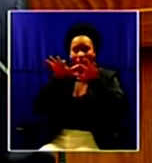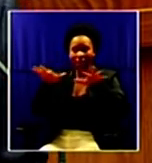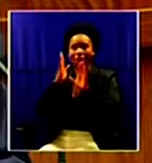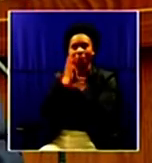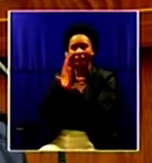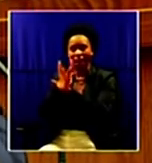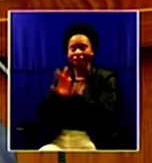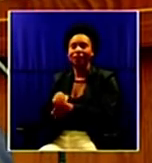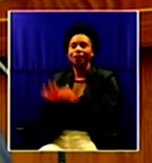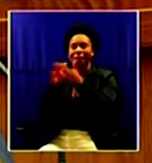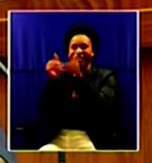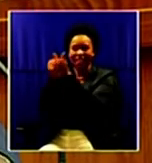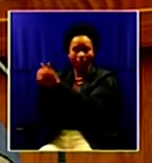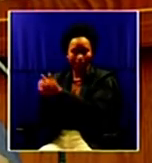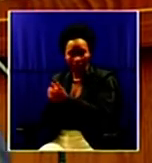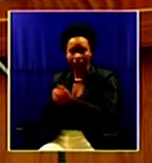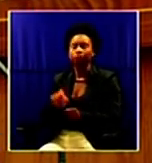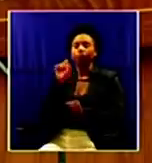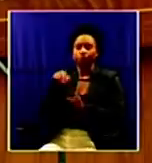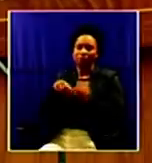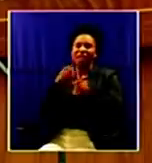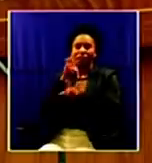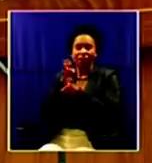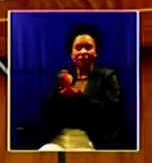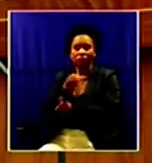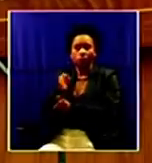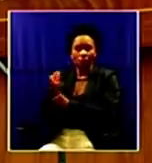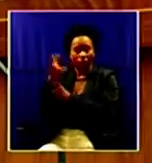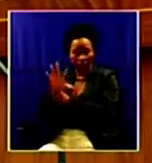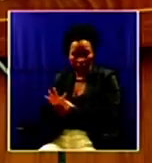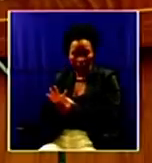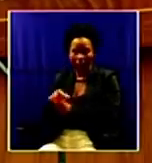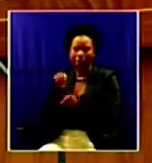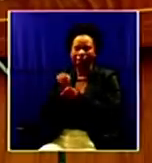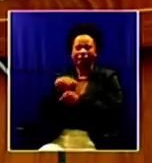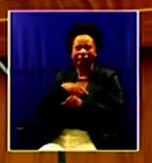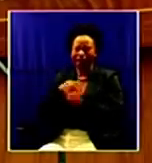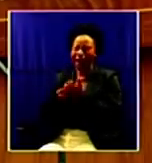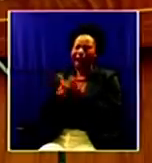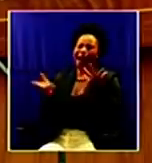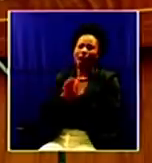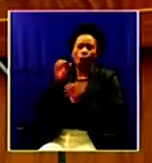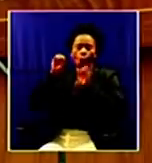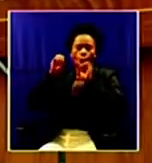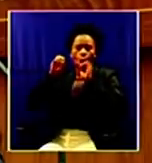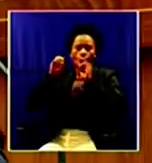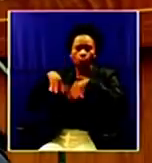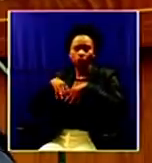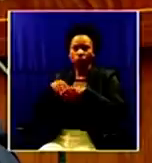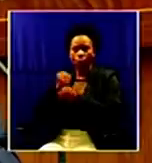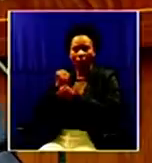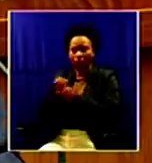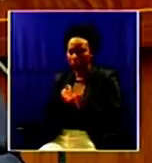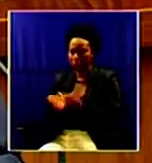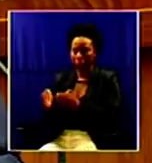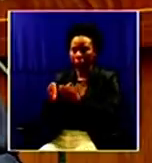Though we face many difficulties, we must not lose sight of our place in the world, as well as our